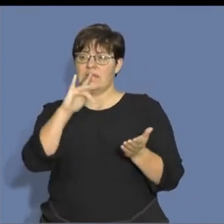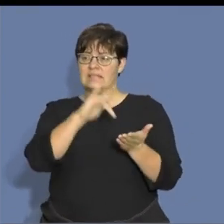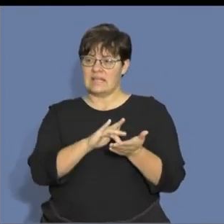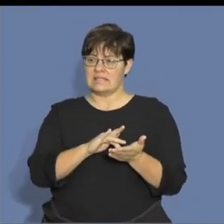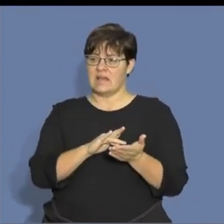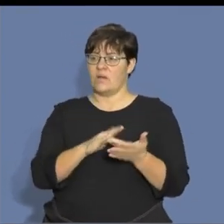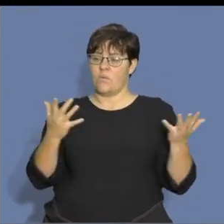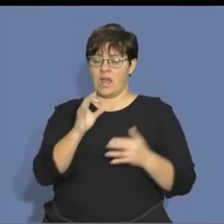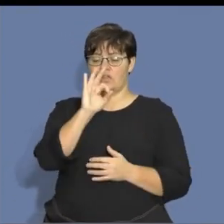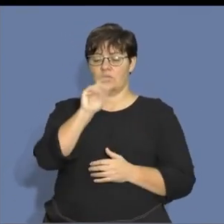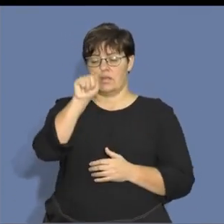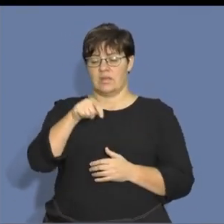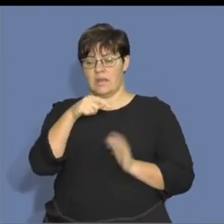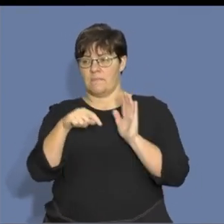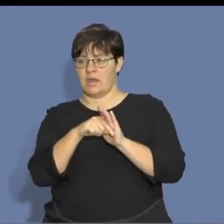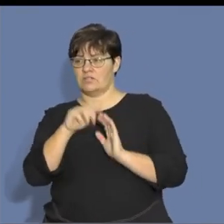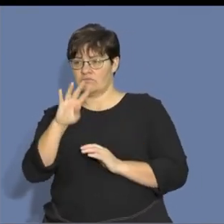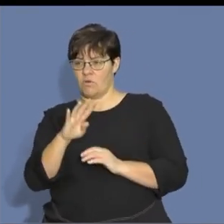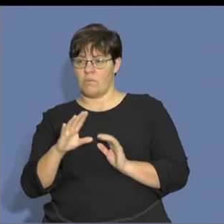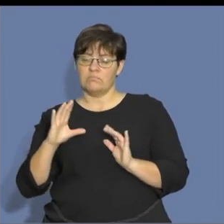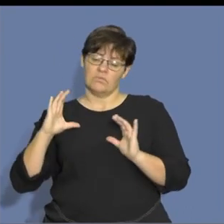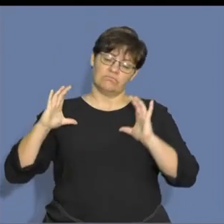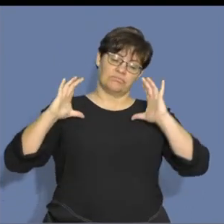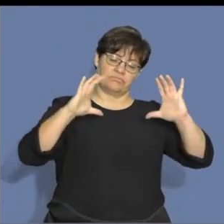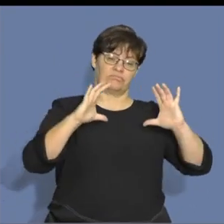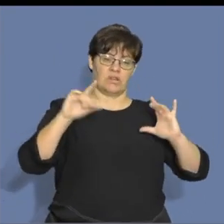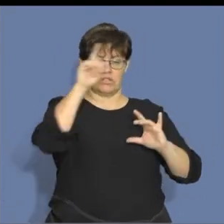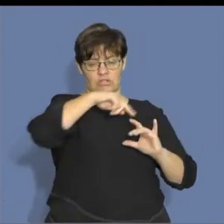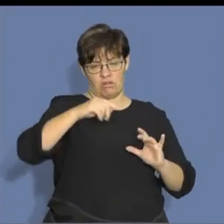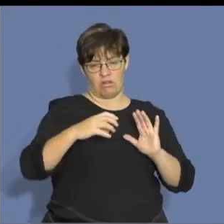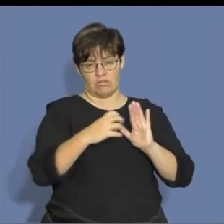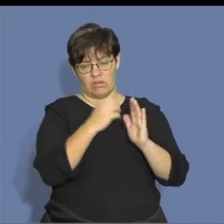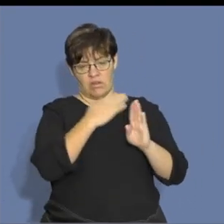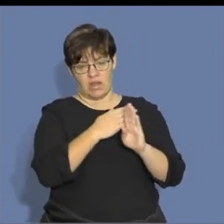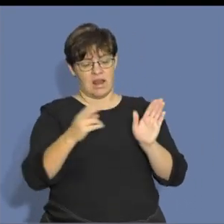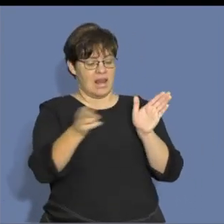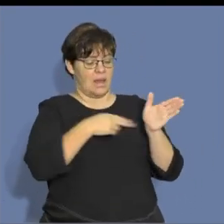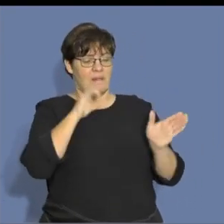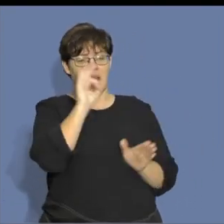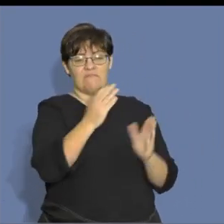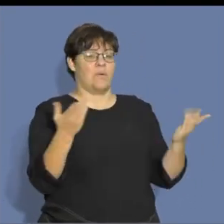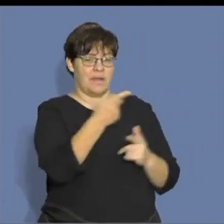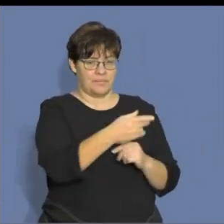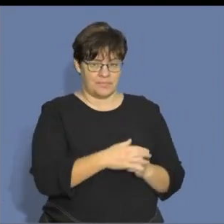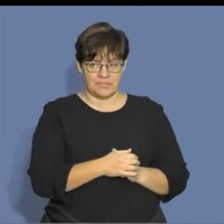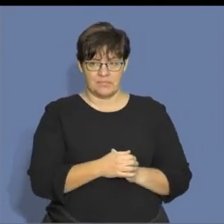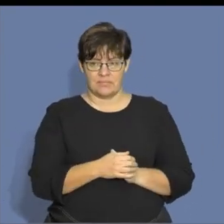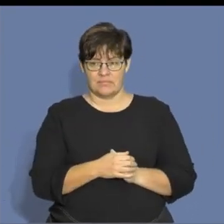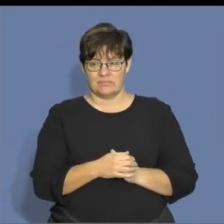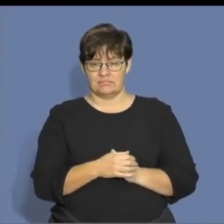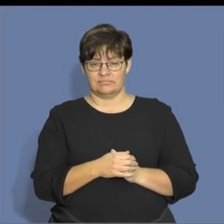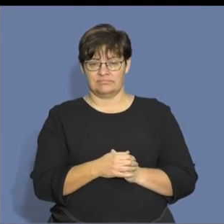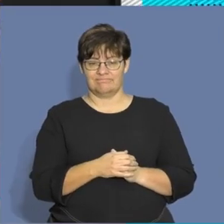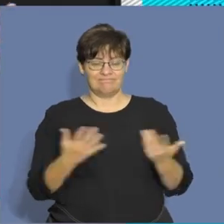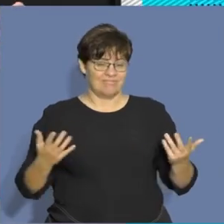4, and they want us to draw a rough sketch of the circle and label f, the point f. Now, I don't